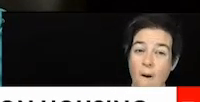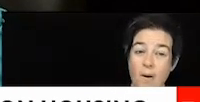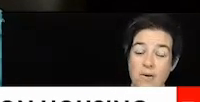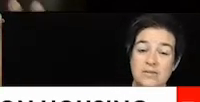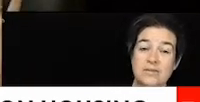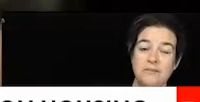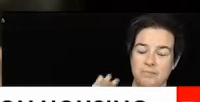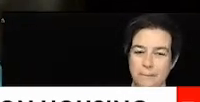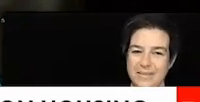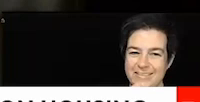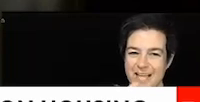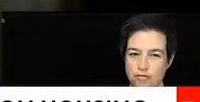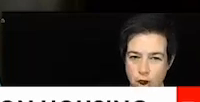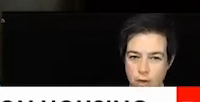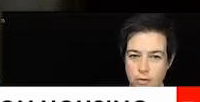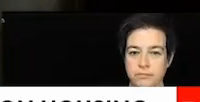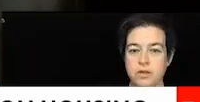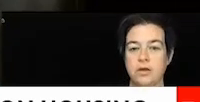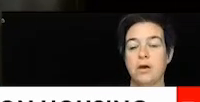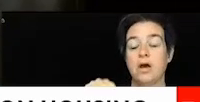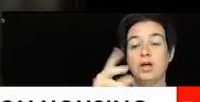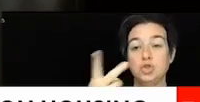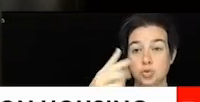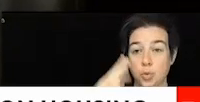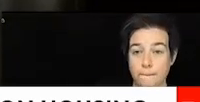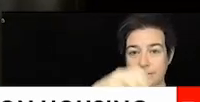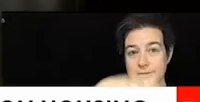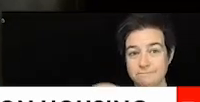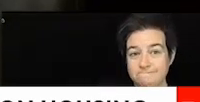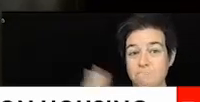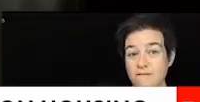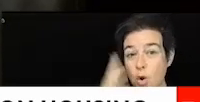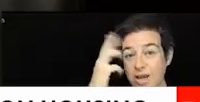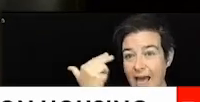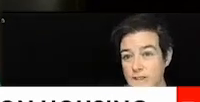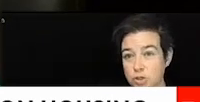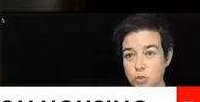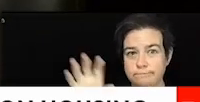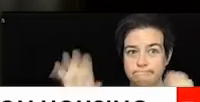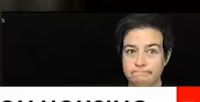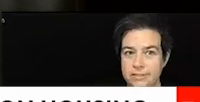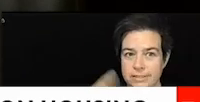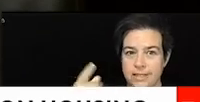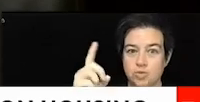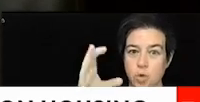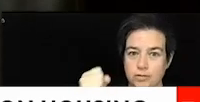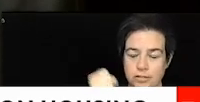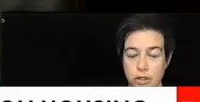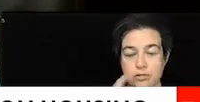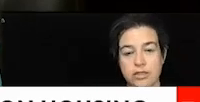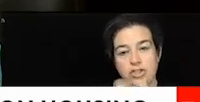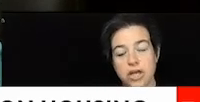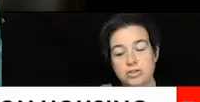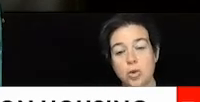Salem, 2 century-old Catholic schools are being converted to a mixed-income apartment